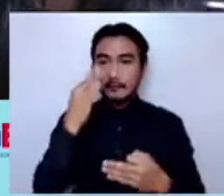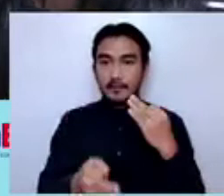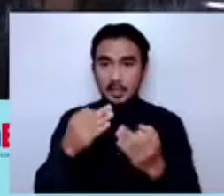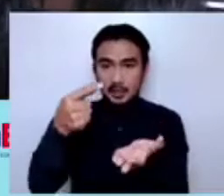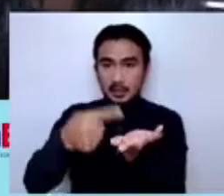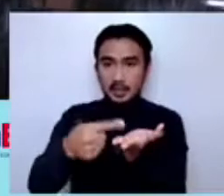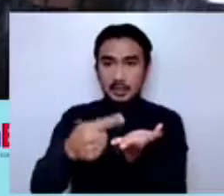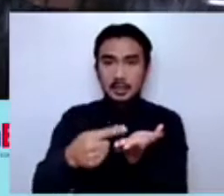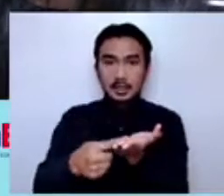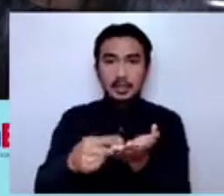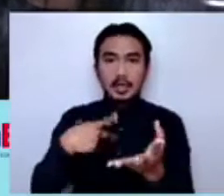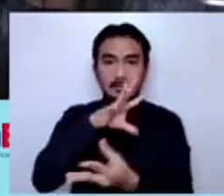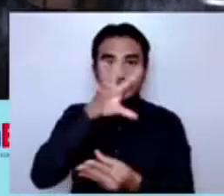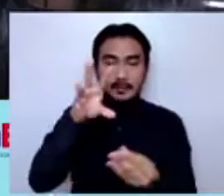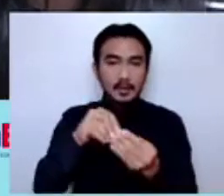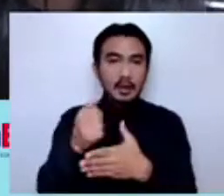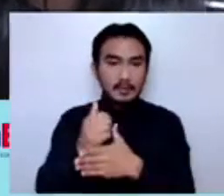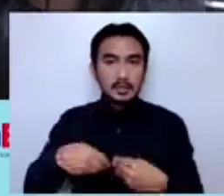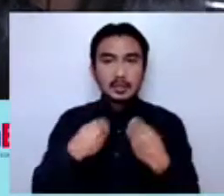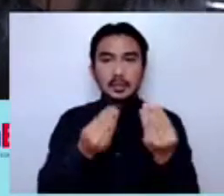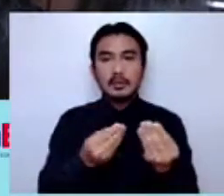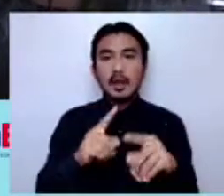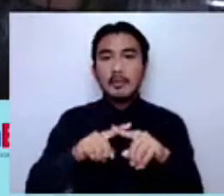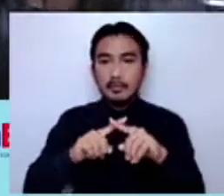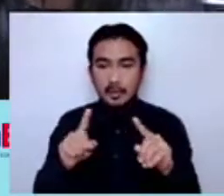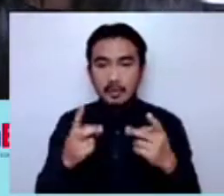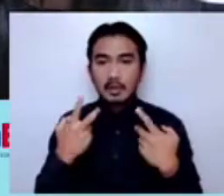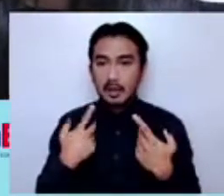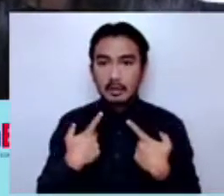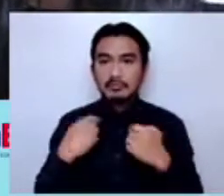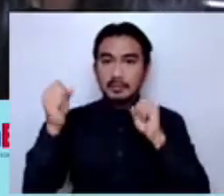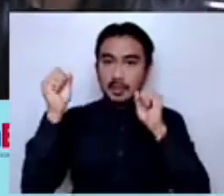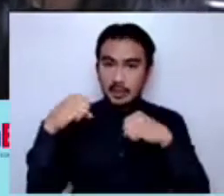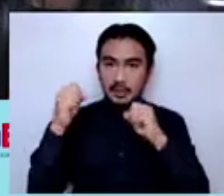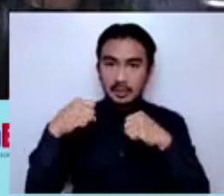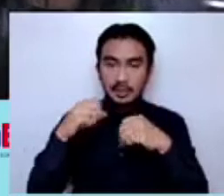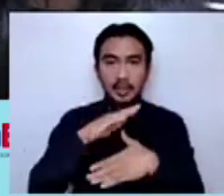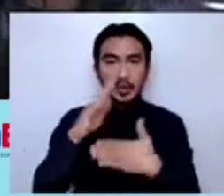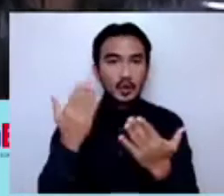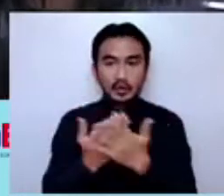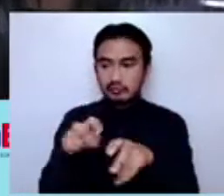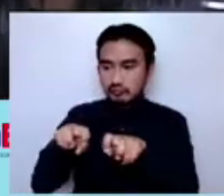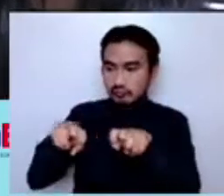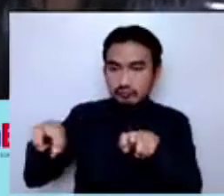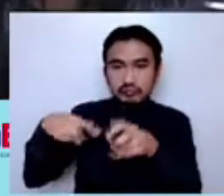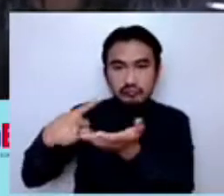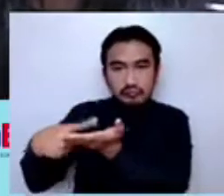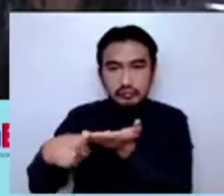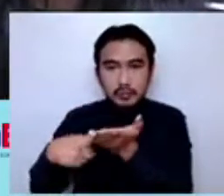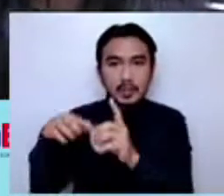of the ratings given, but rather the rating agreed upon by all the observers. So the final rating must